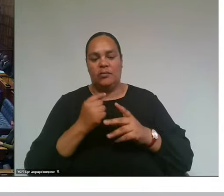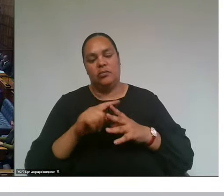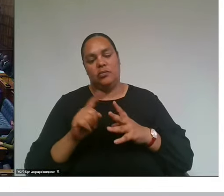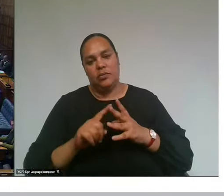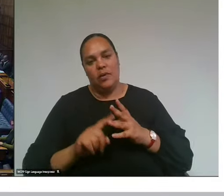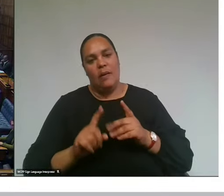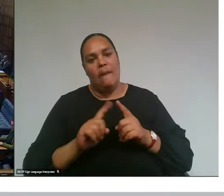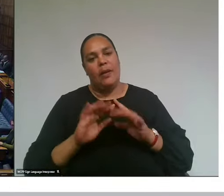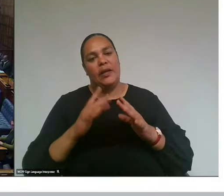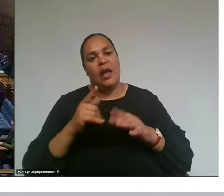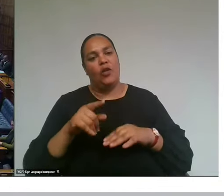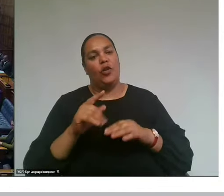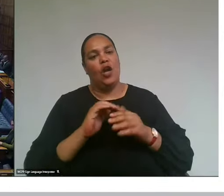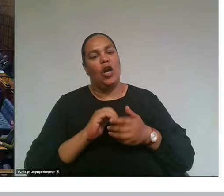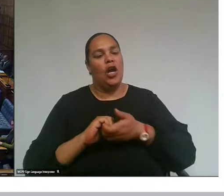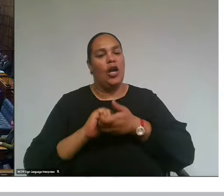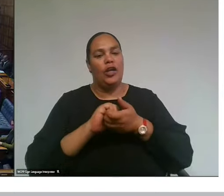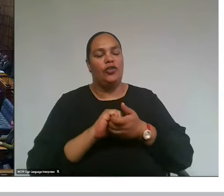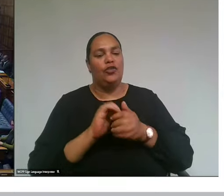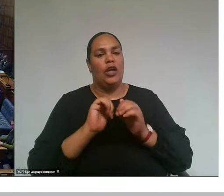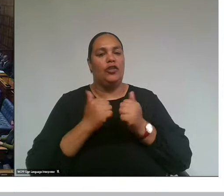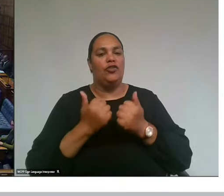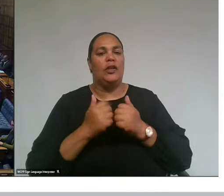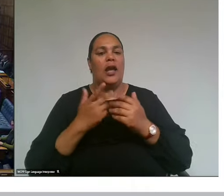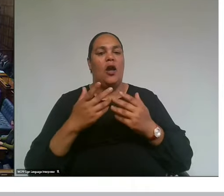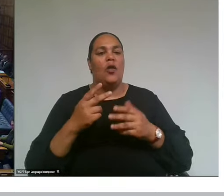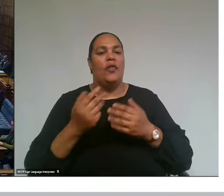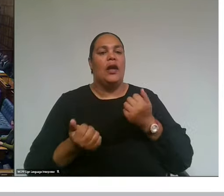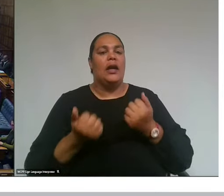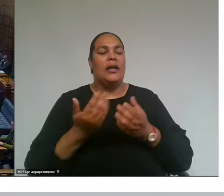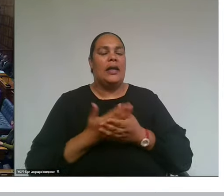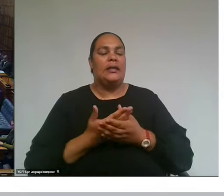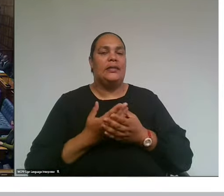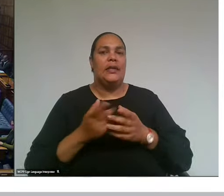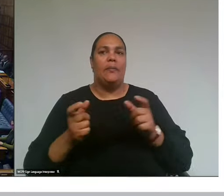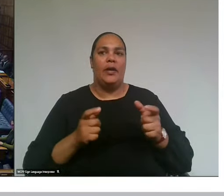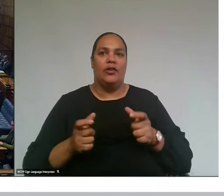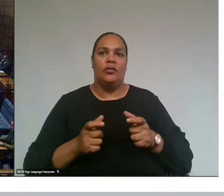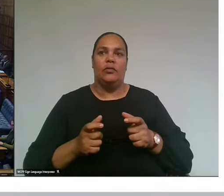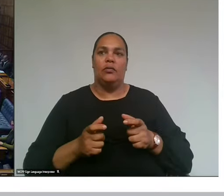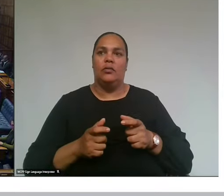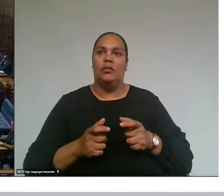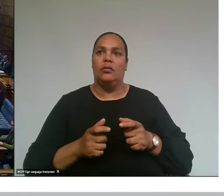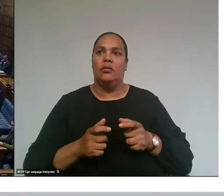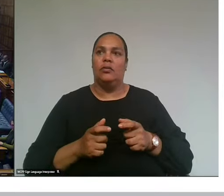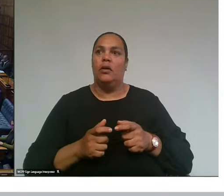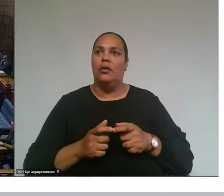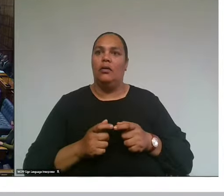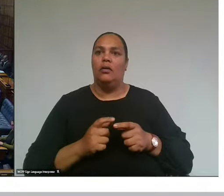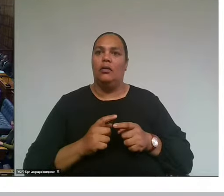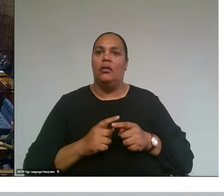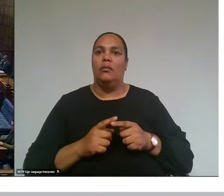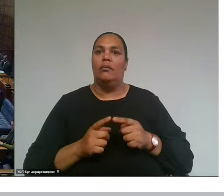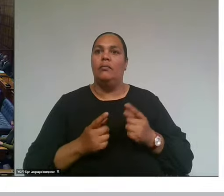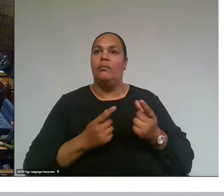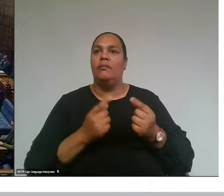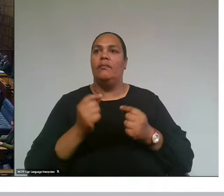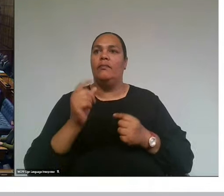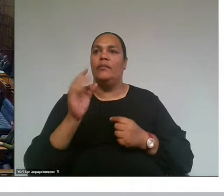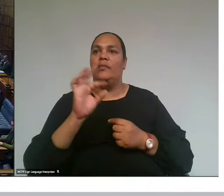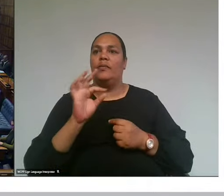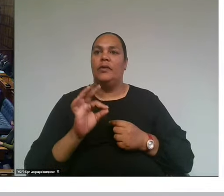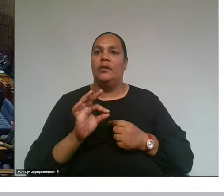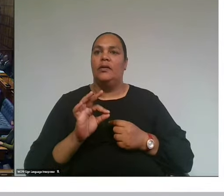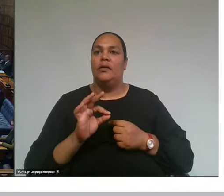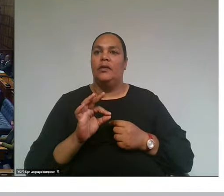like how was the agent how was this or how was the the case manager and then what you typically find is where the 20% drops off is where